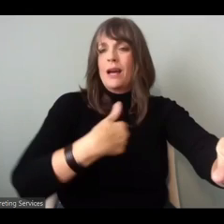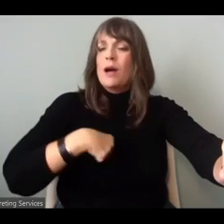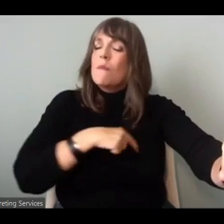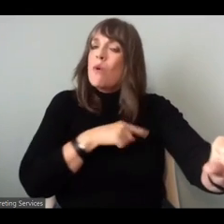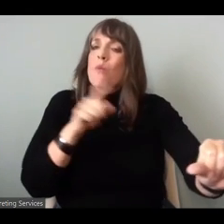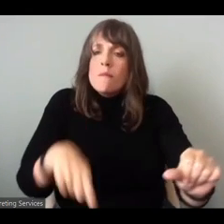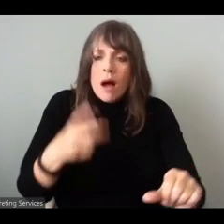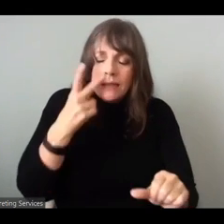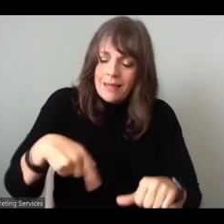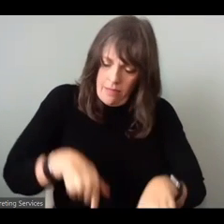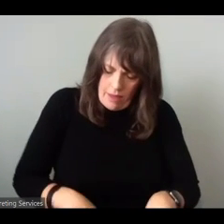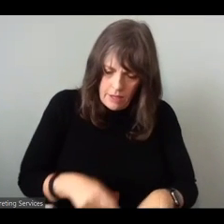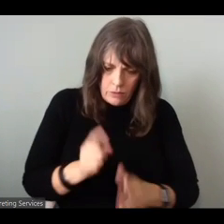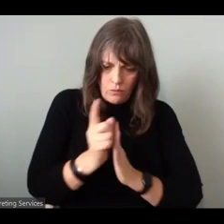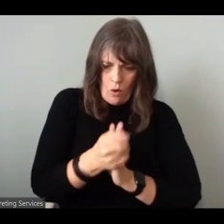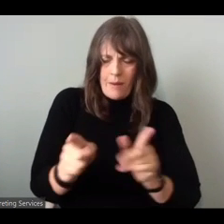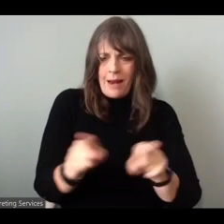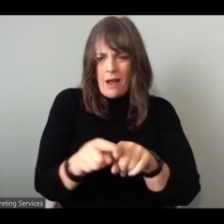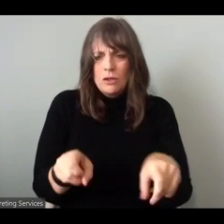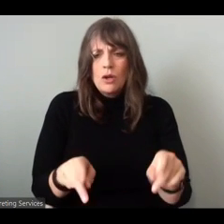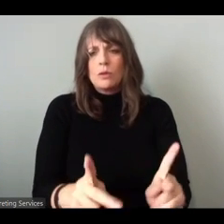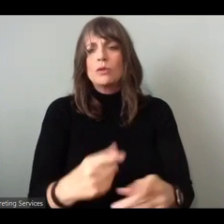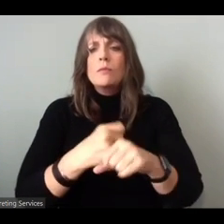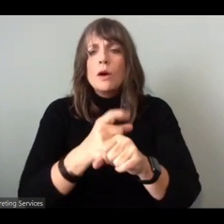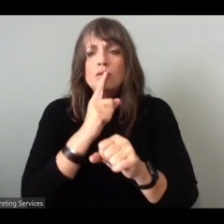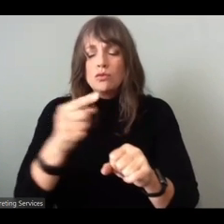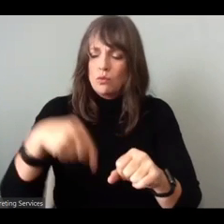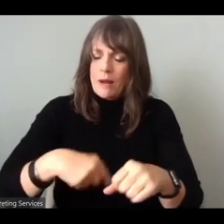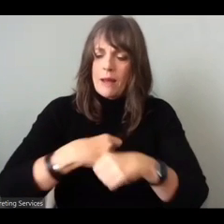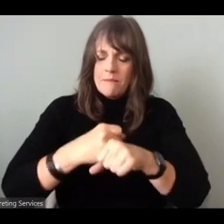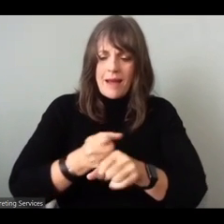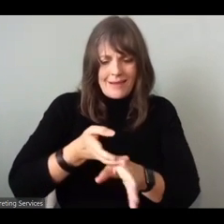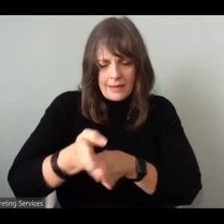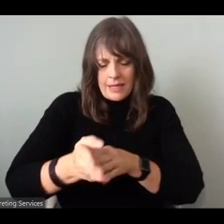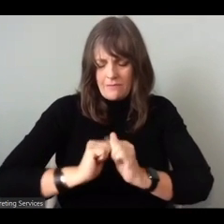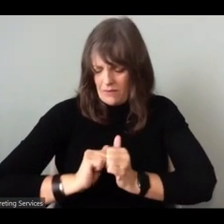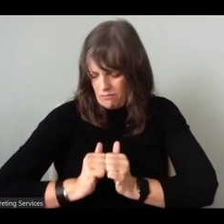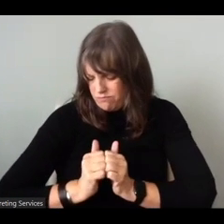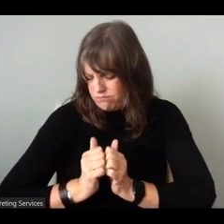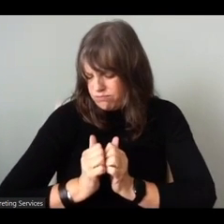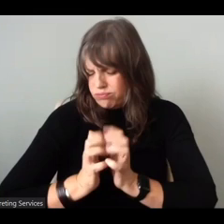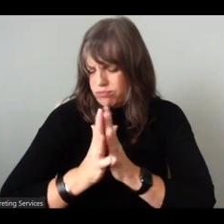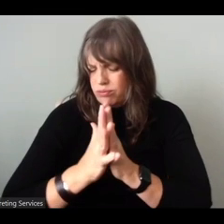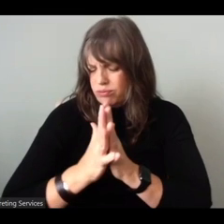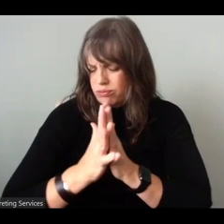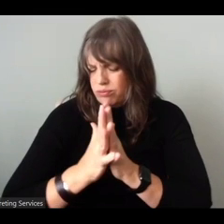that we build this field back more resilient than it was before. Now,